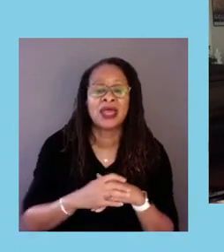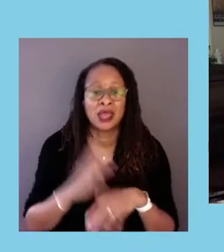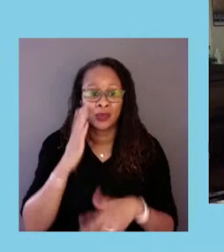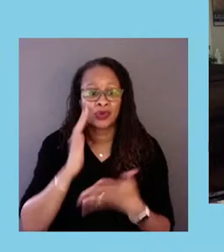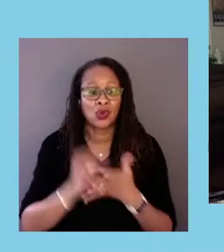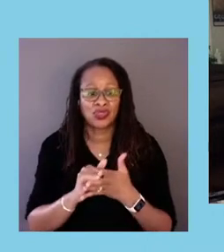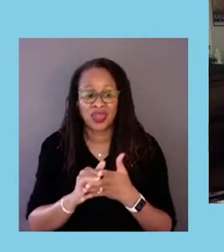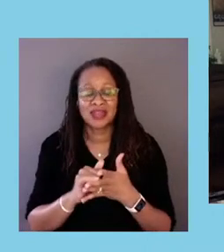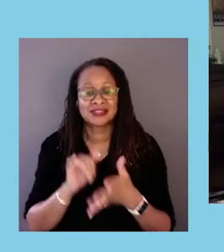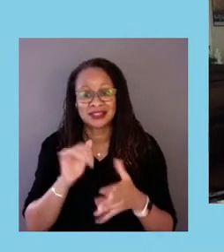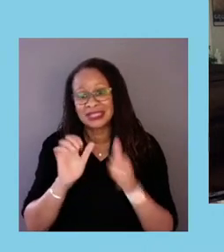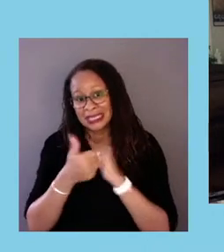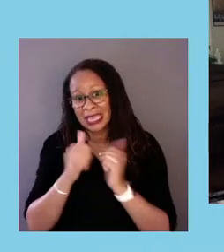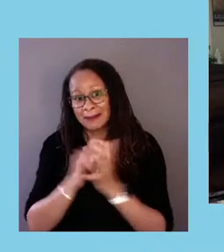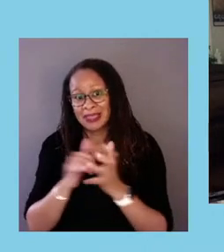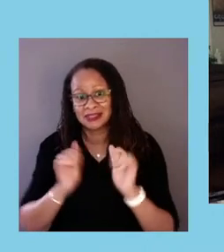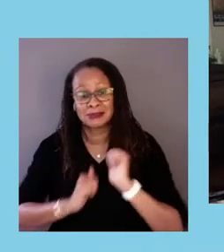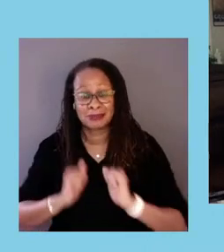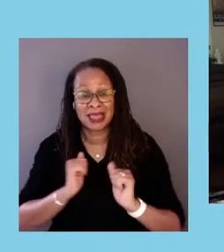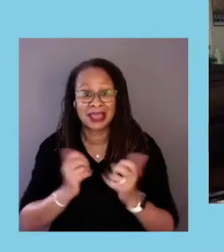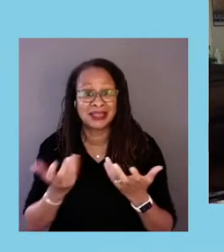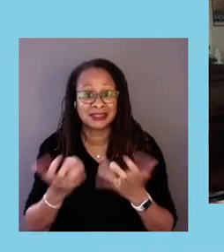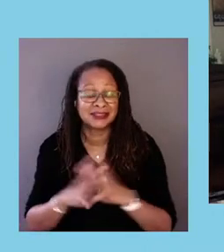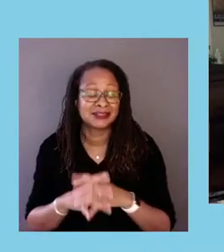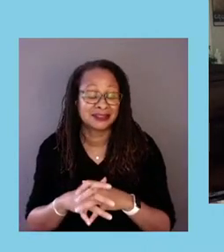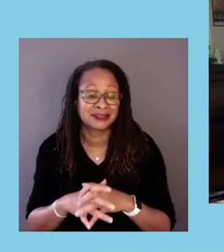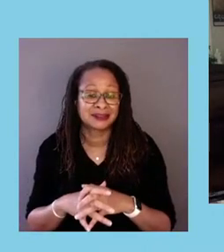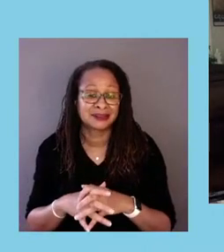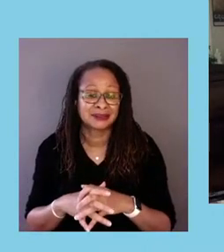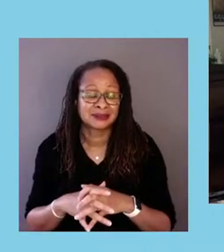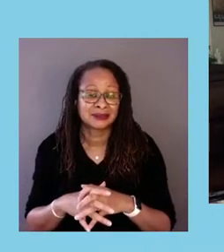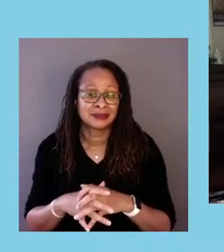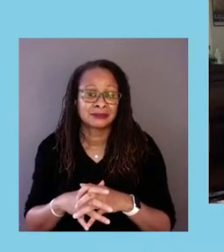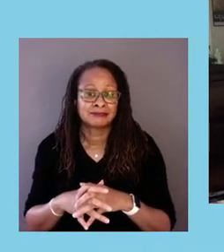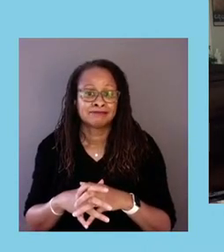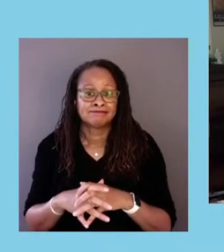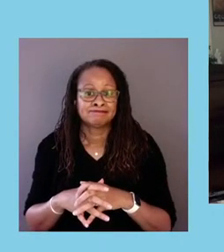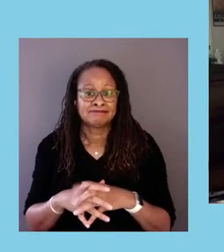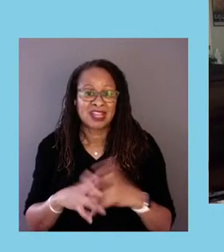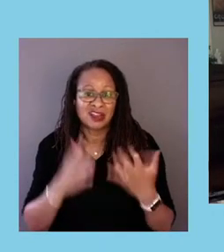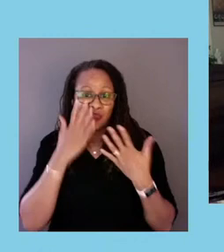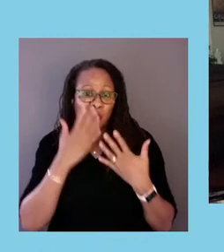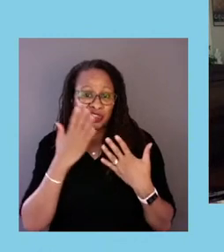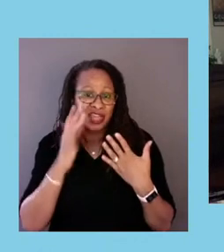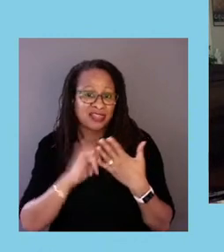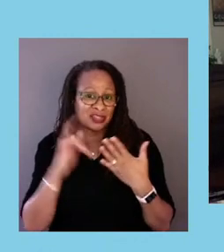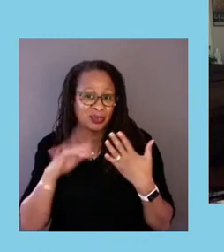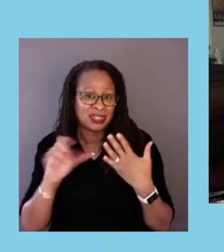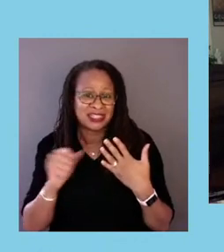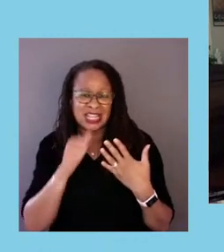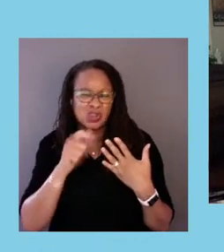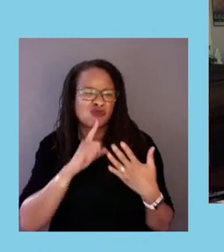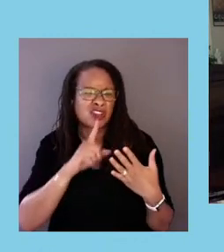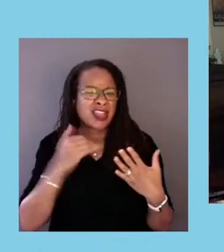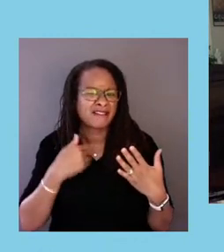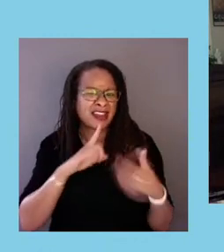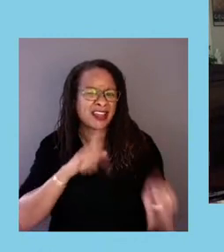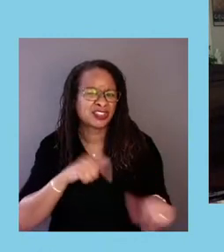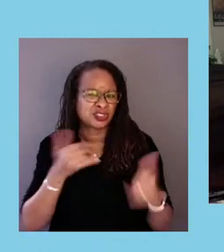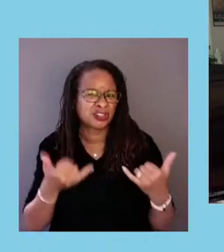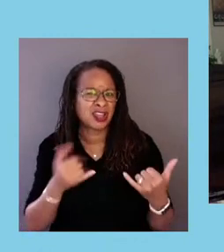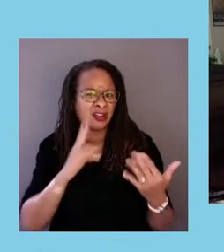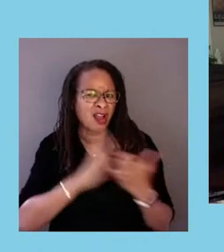game that's played. You know, it is, you know, it, unfortunately, it is what that is. And I don't really have an answer, to be honest with you, on that. You